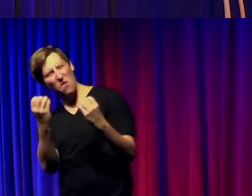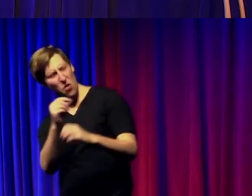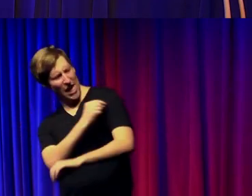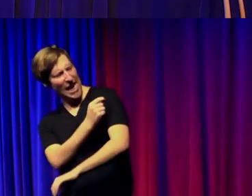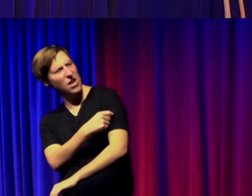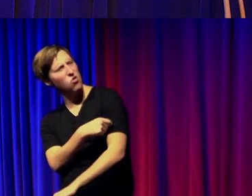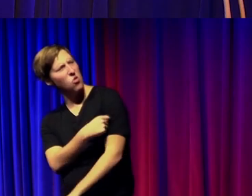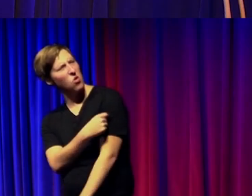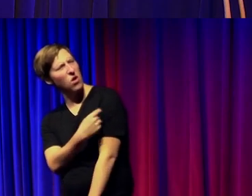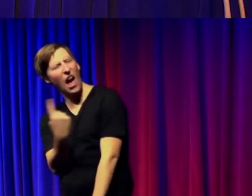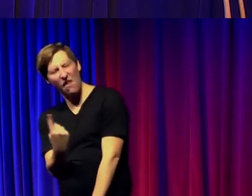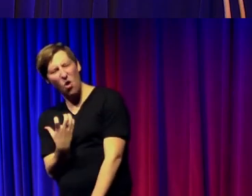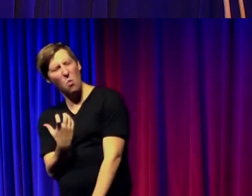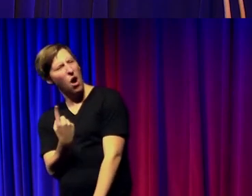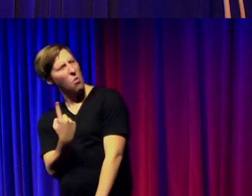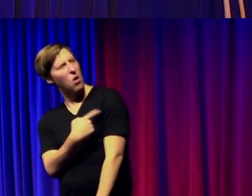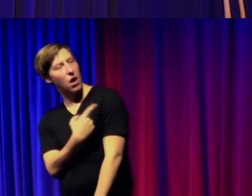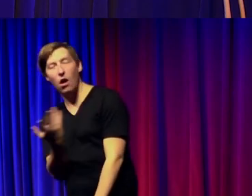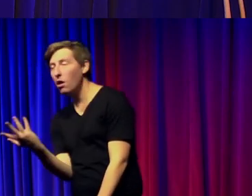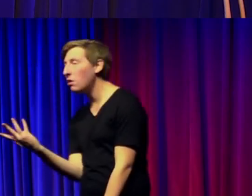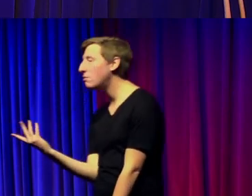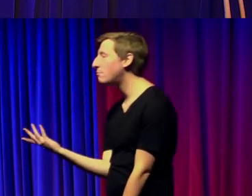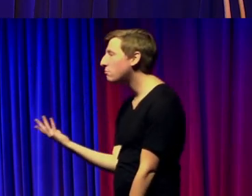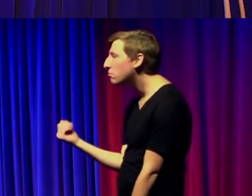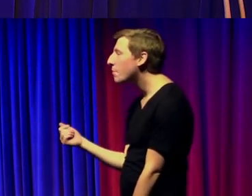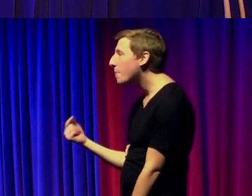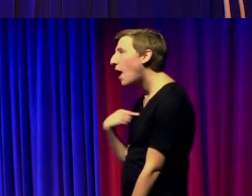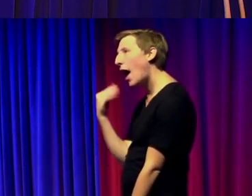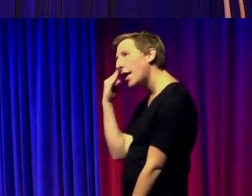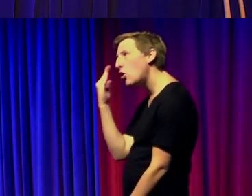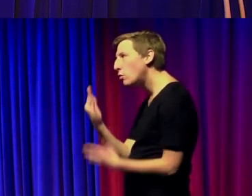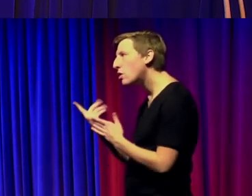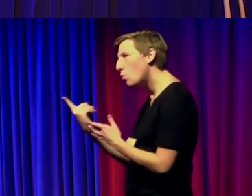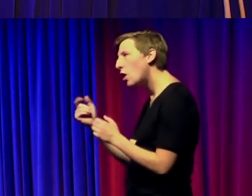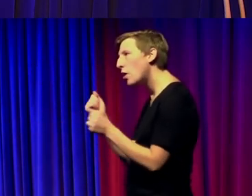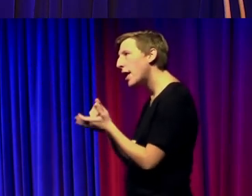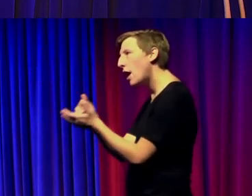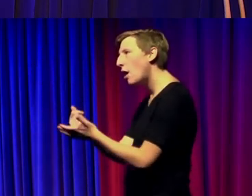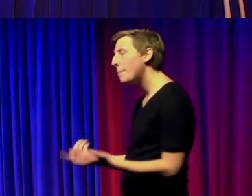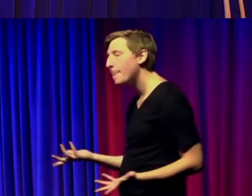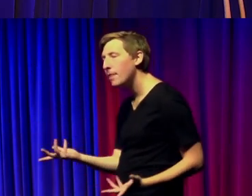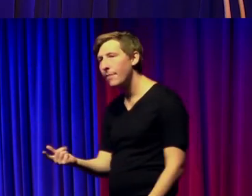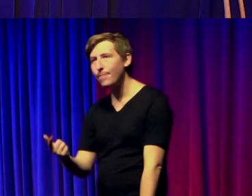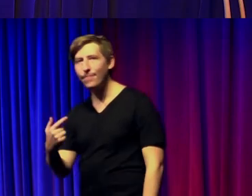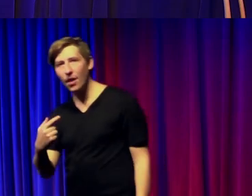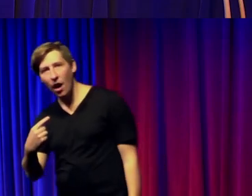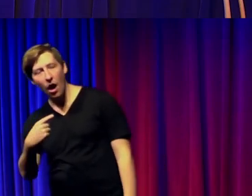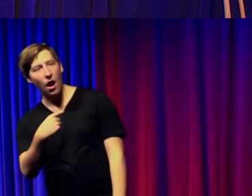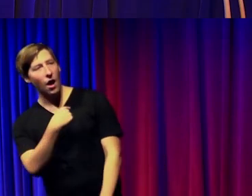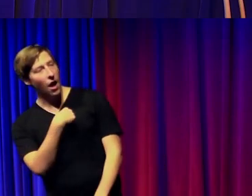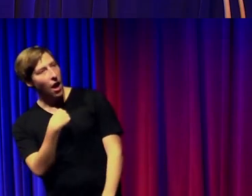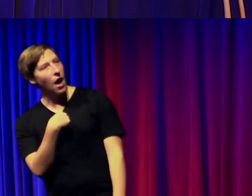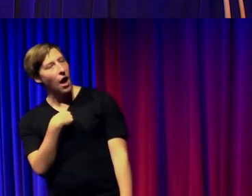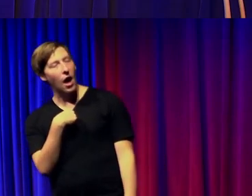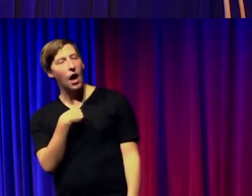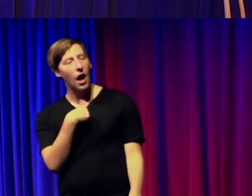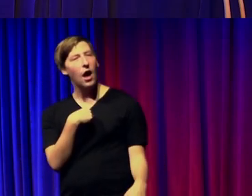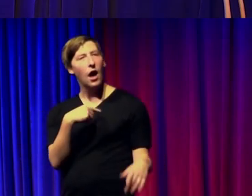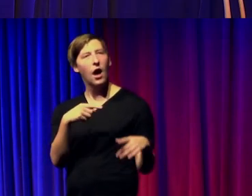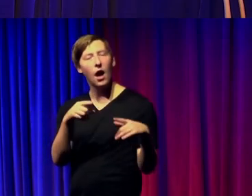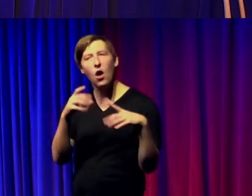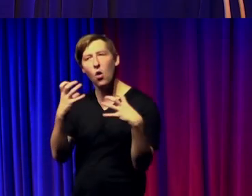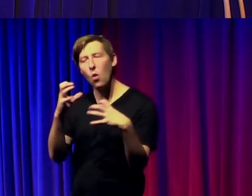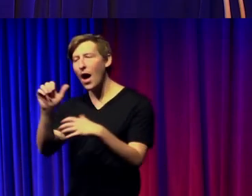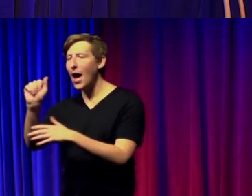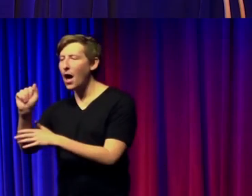I've always thought about getting a tattoo. And he's like, I know a guy. So we go over, and I'm like, I really love Atlanta. I'm an AT alien. I want it for life. So